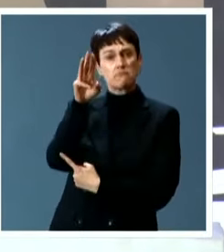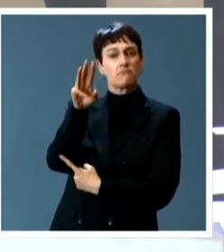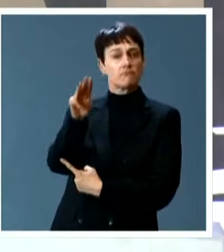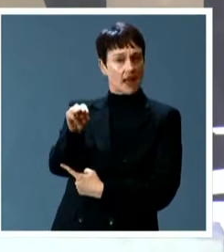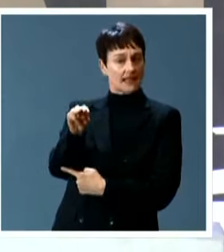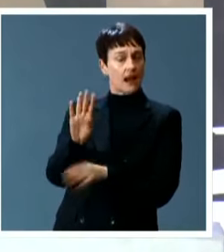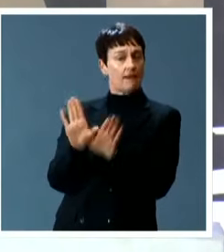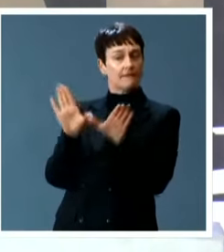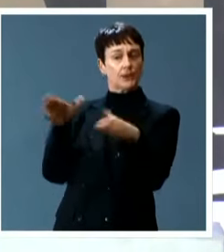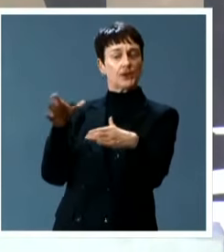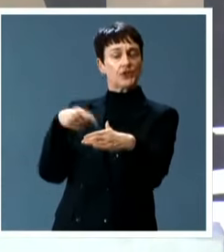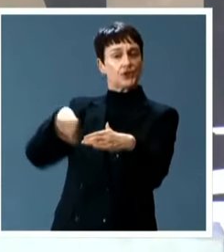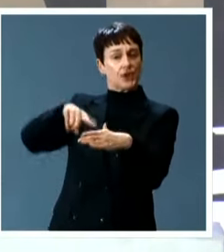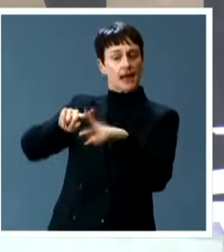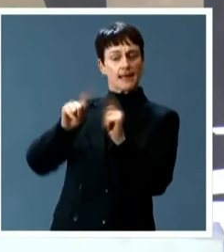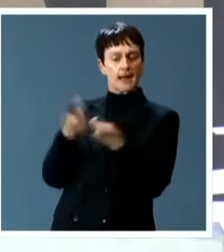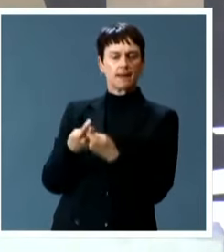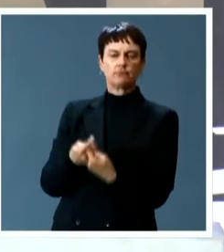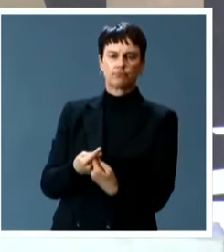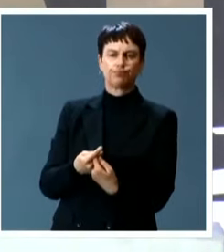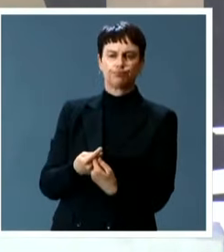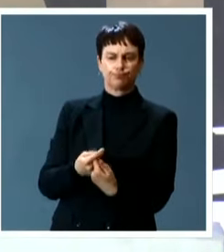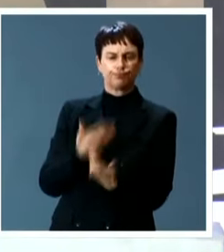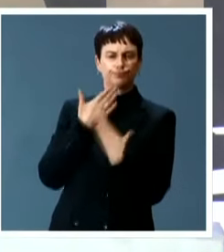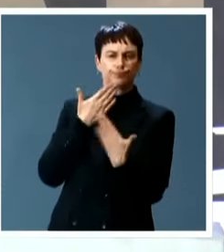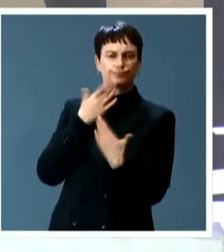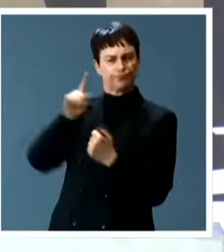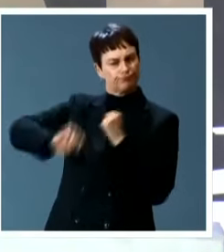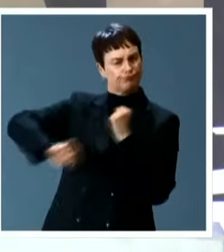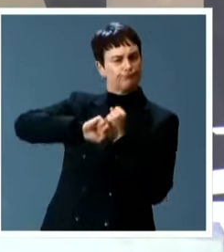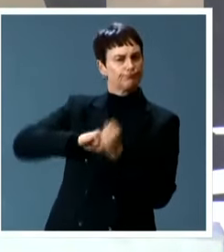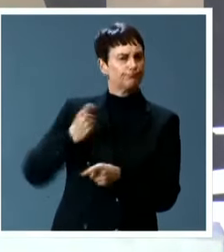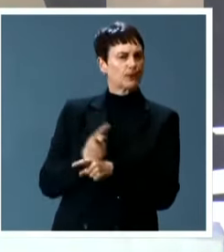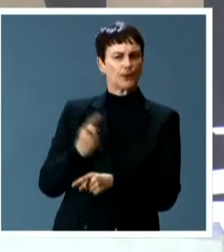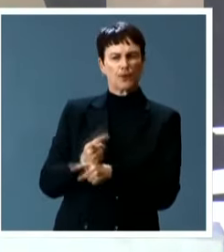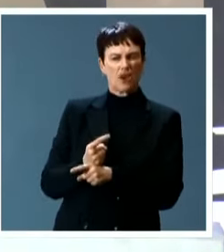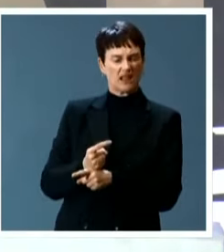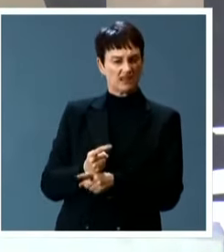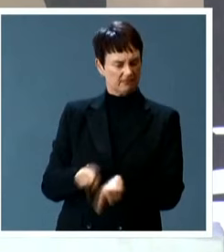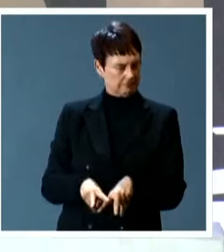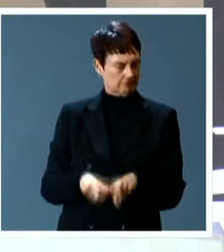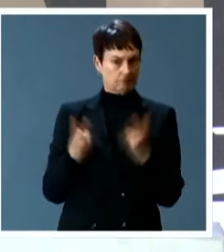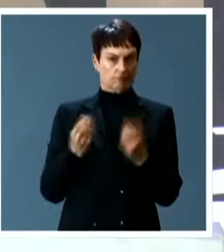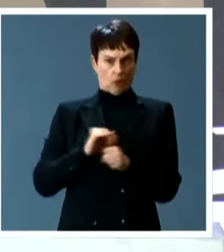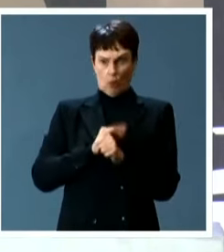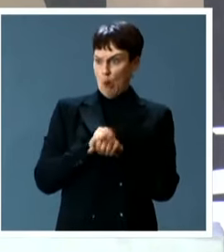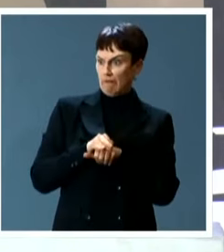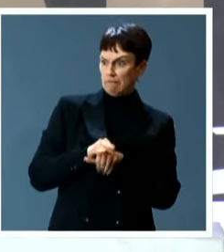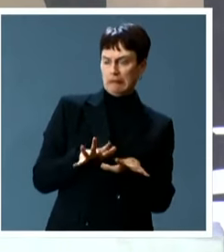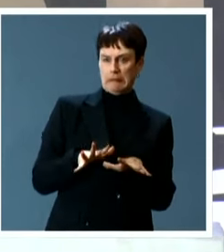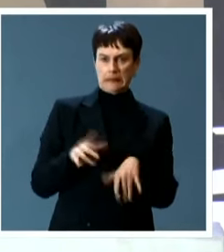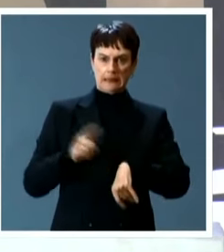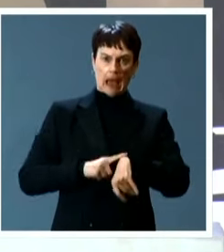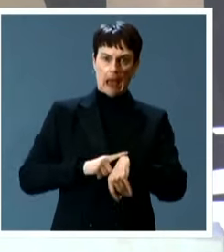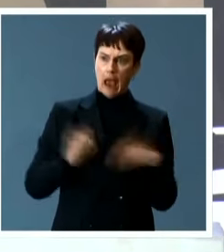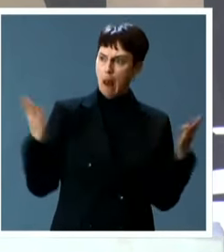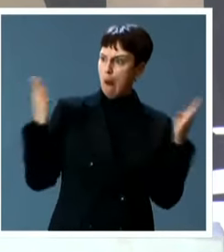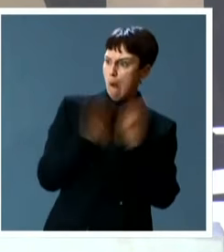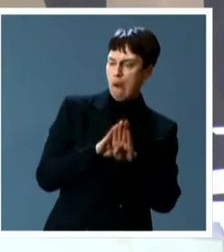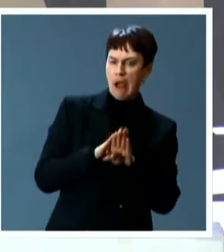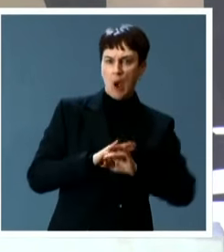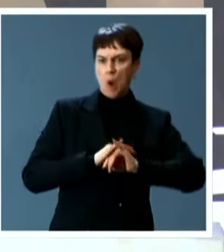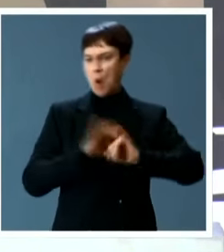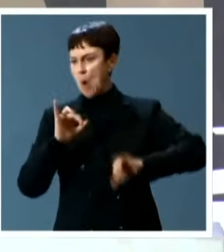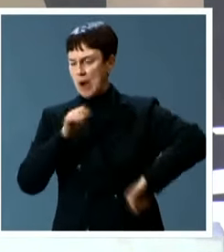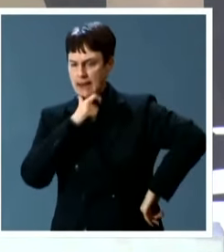work, especially this year in the extraordinary circumstances of a COVID-19 lockdown. You've had to